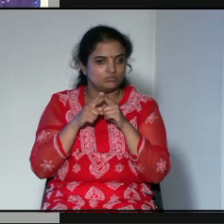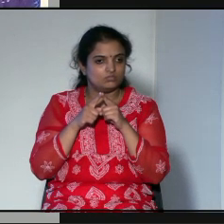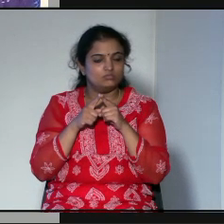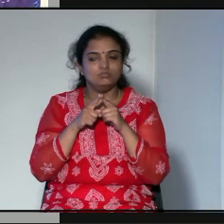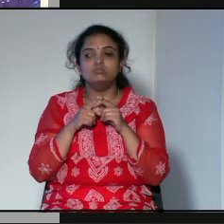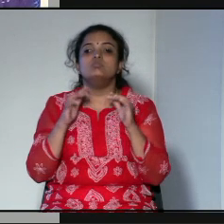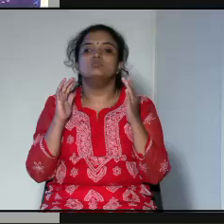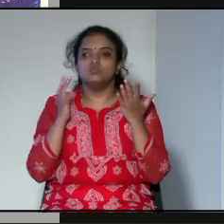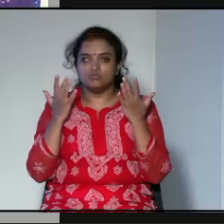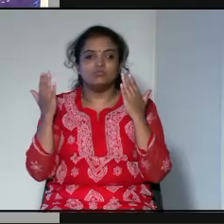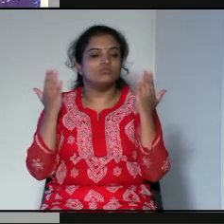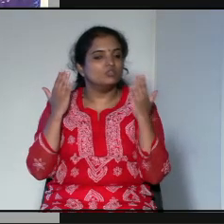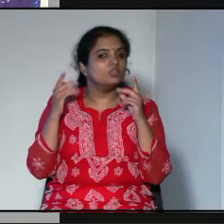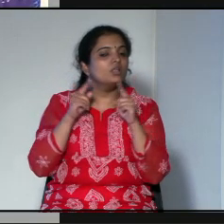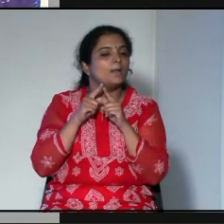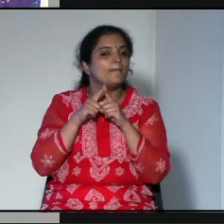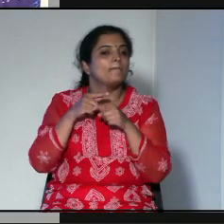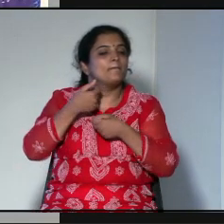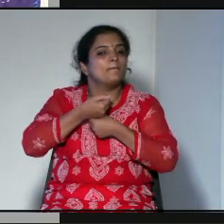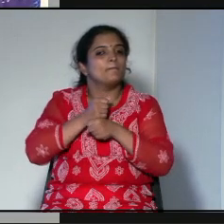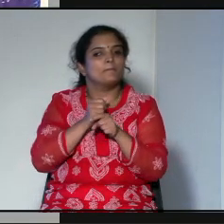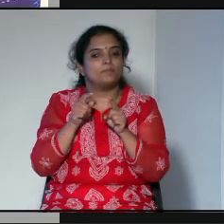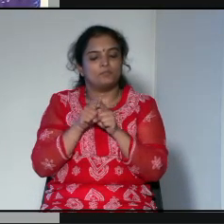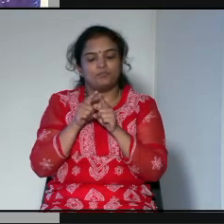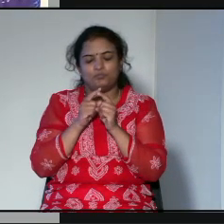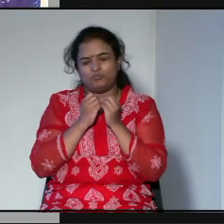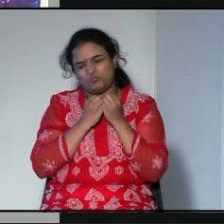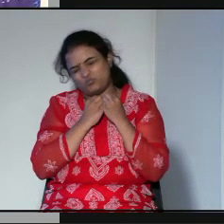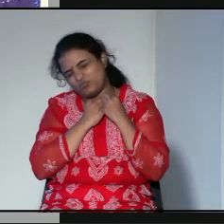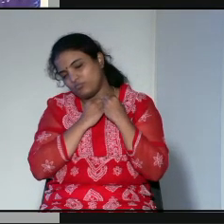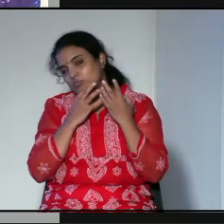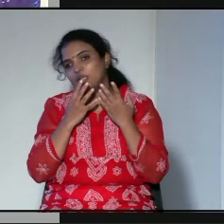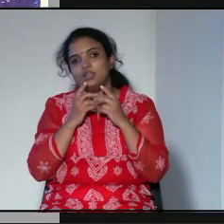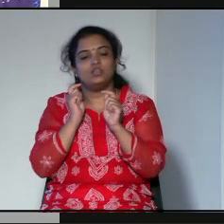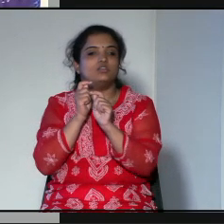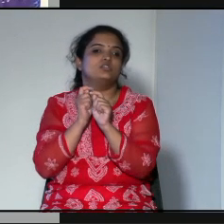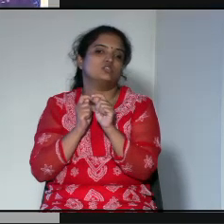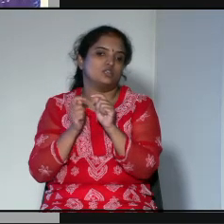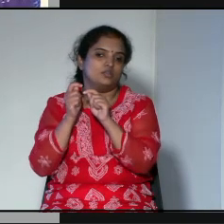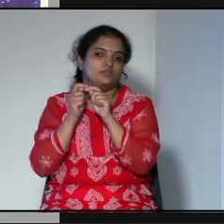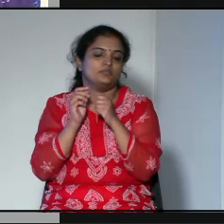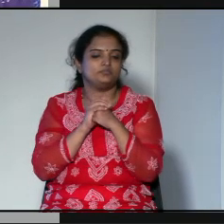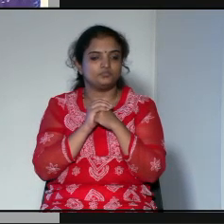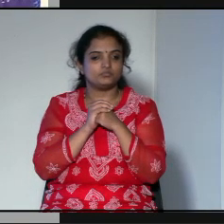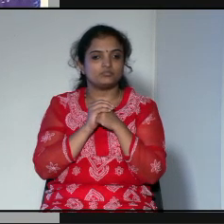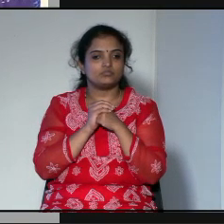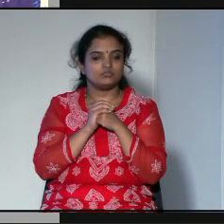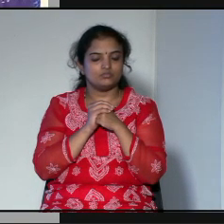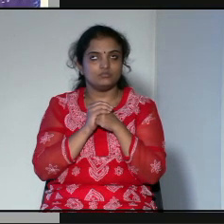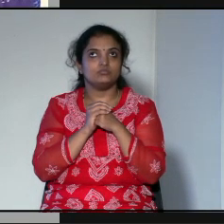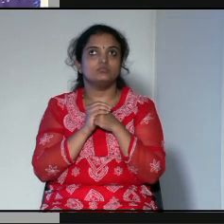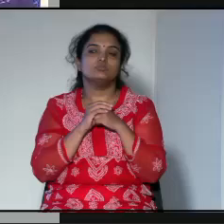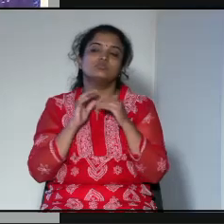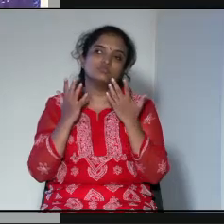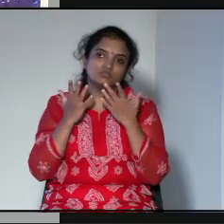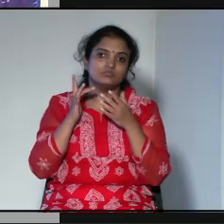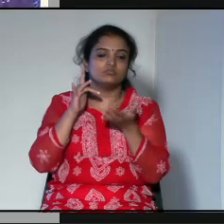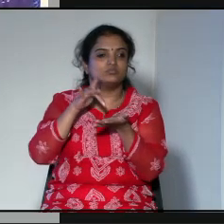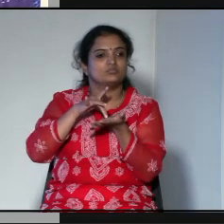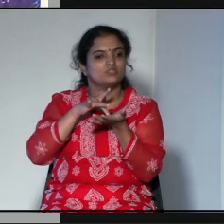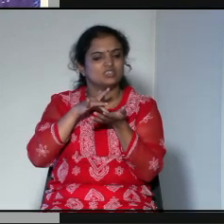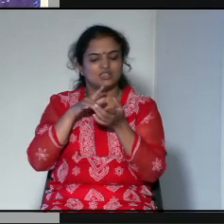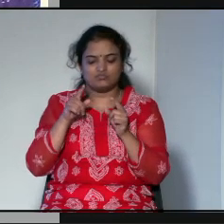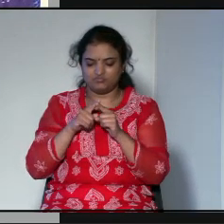and could accommodate the making of her large multi-part sculptures. it would gradually set into place a